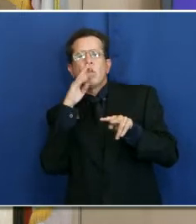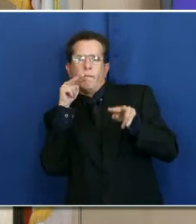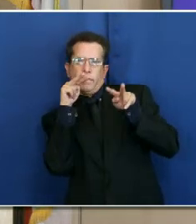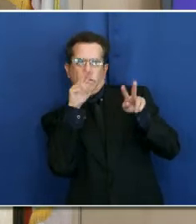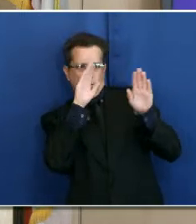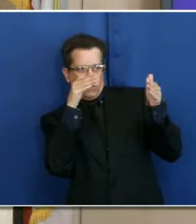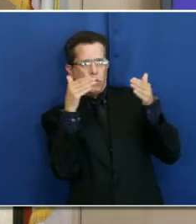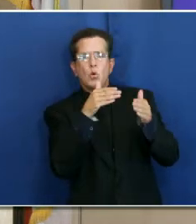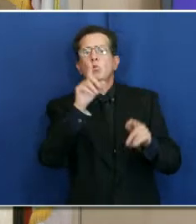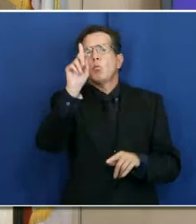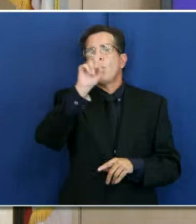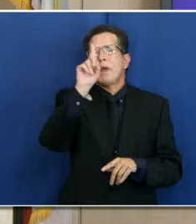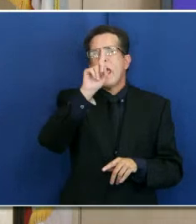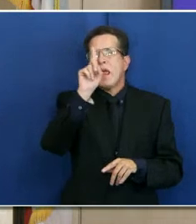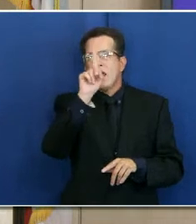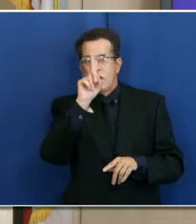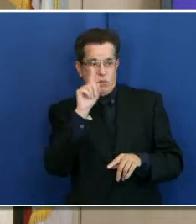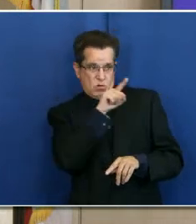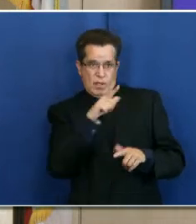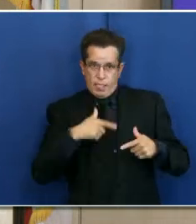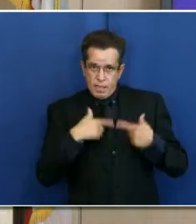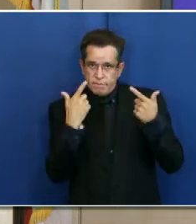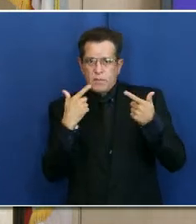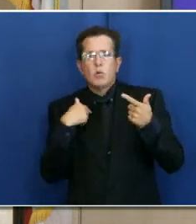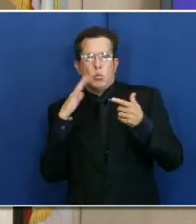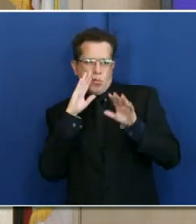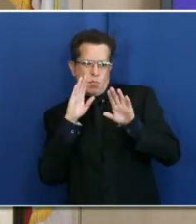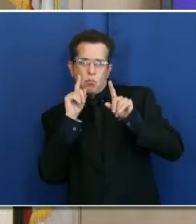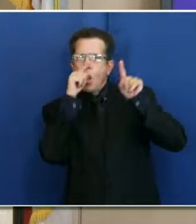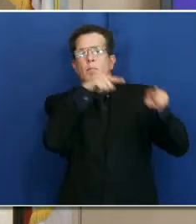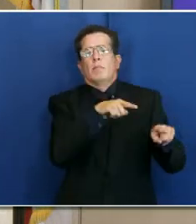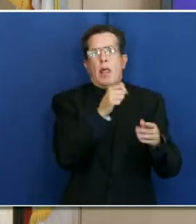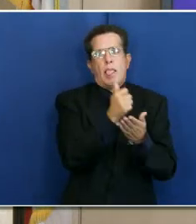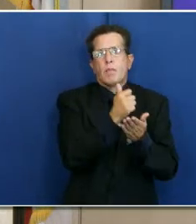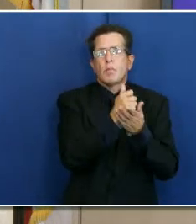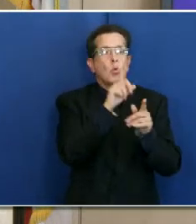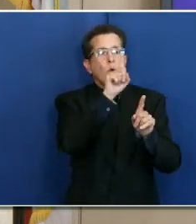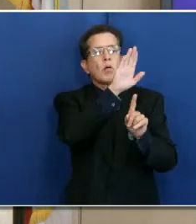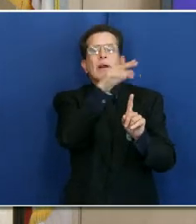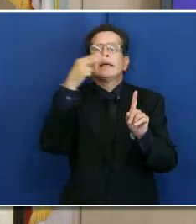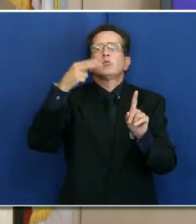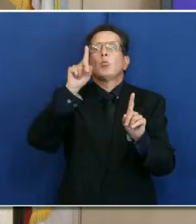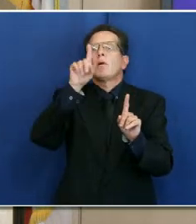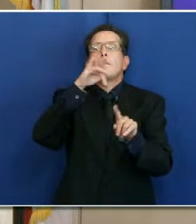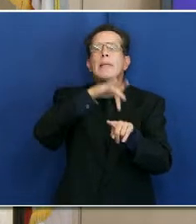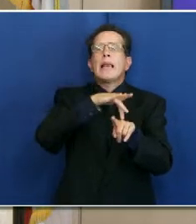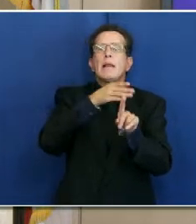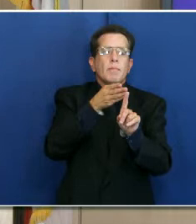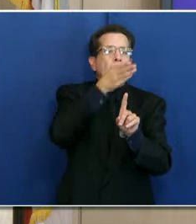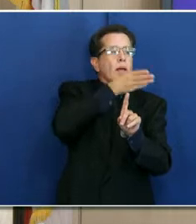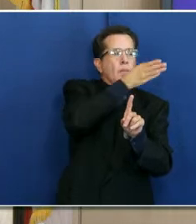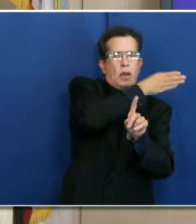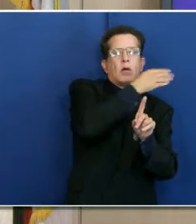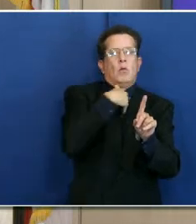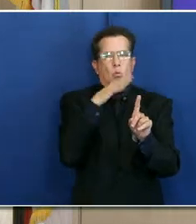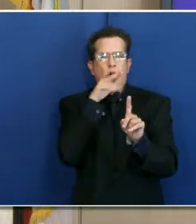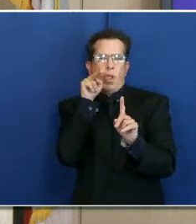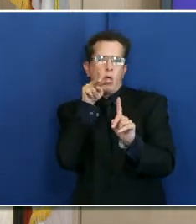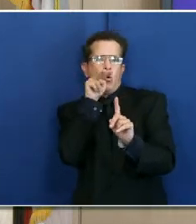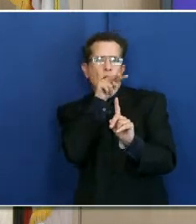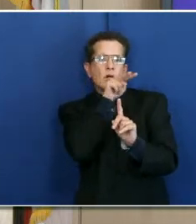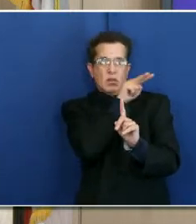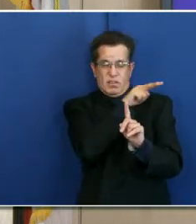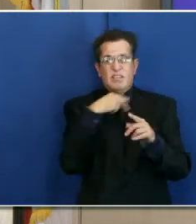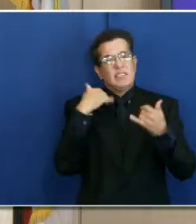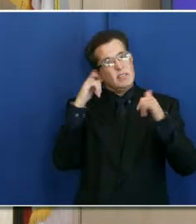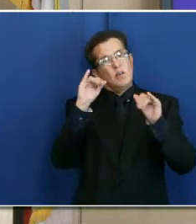these individuals live and where they have been, and I would say that we are still